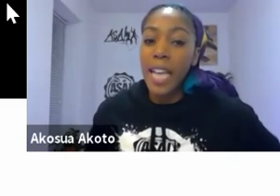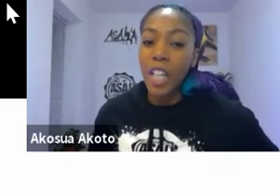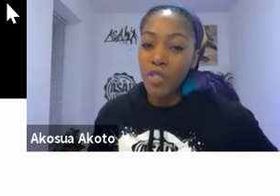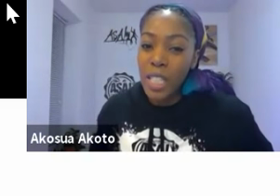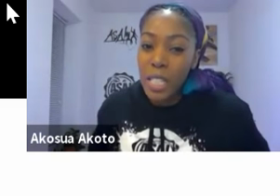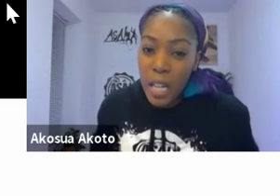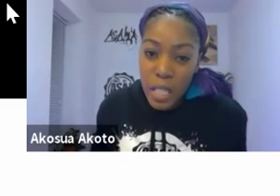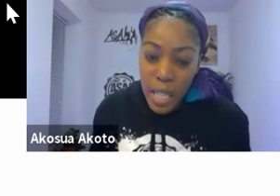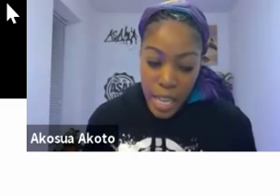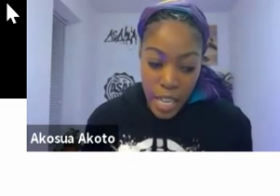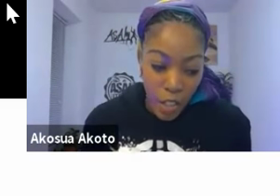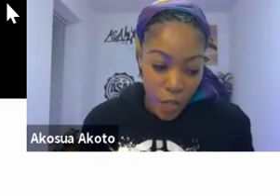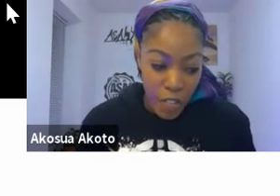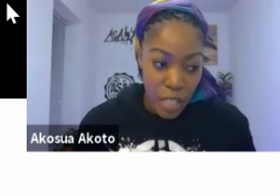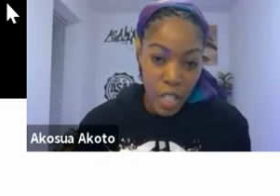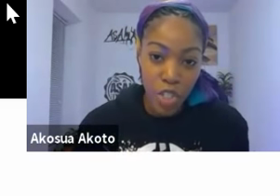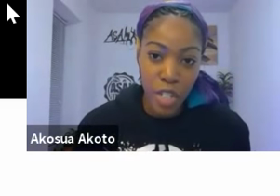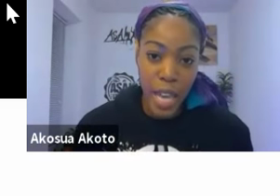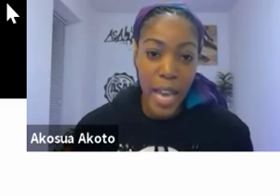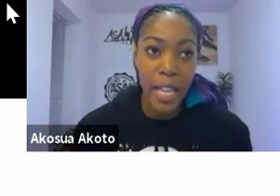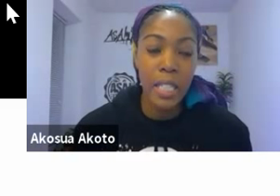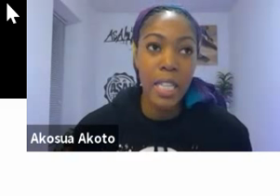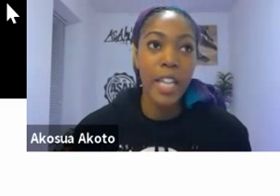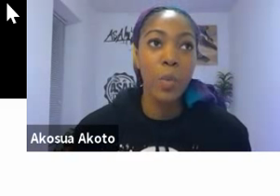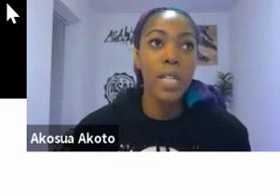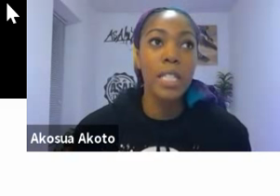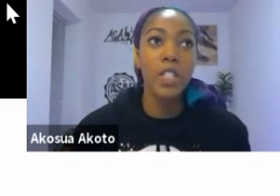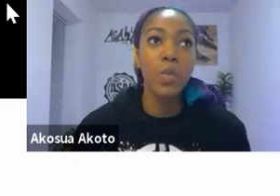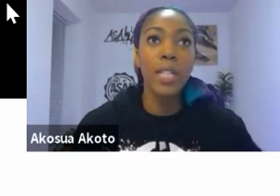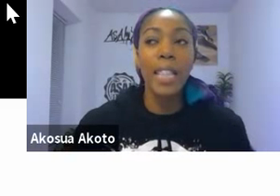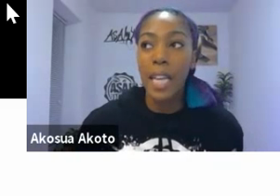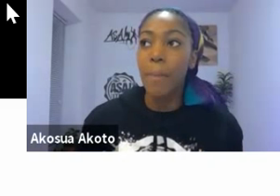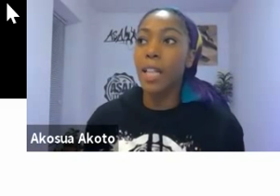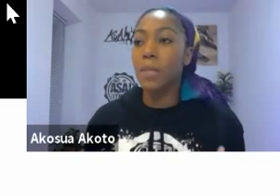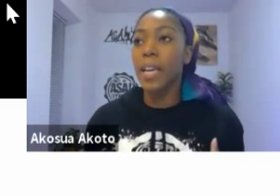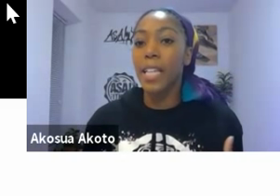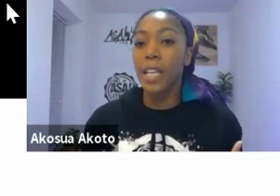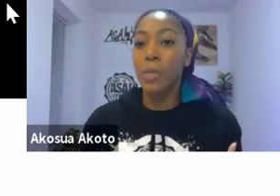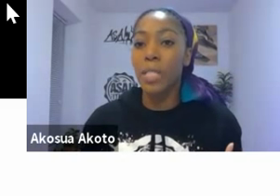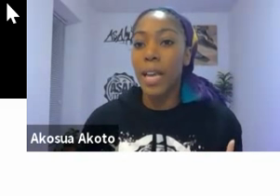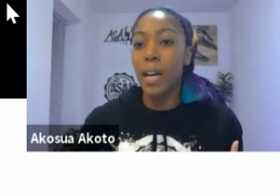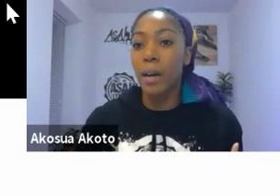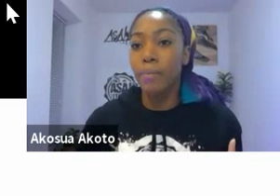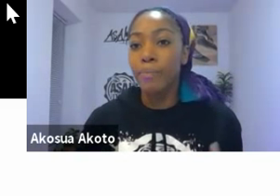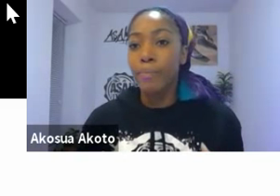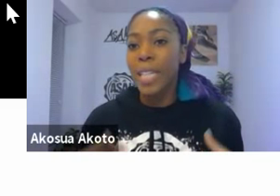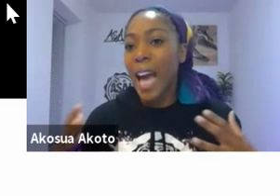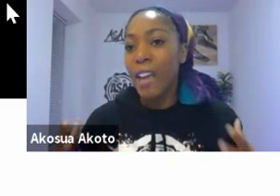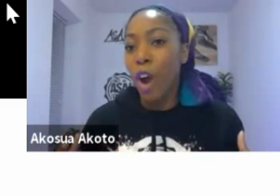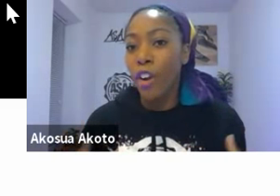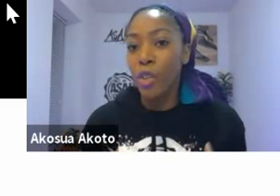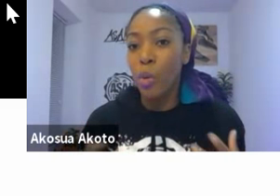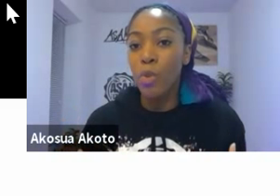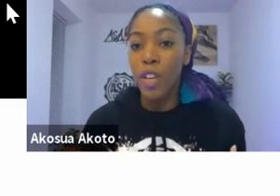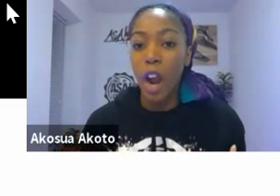with the Italian Renaissance in 15th century. And it was, when I think about its beginning, it was like